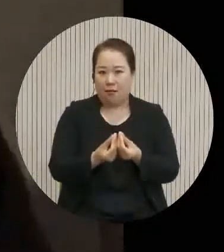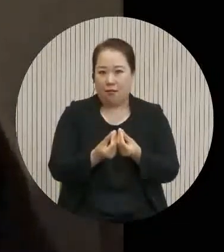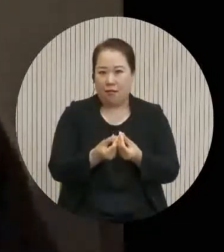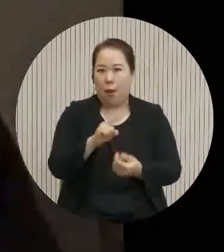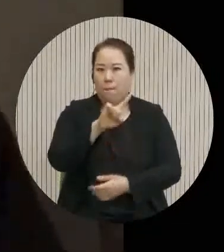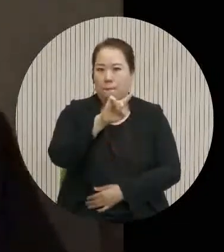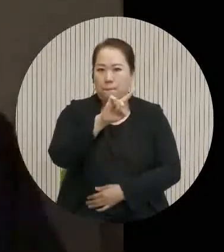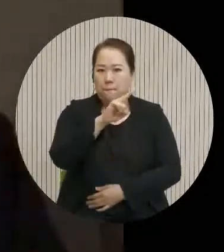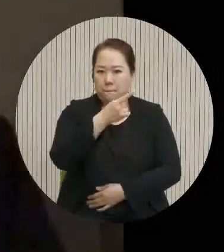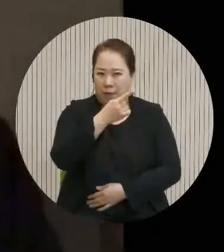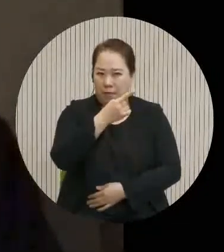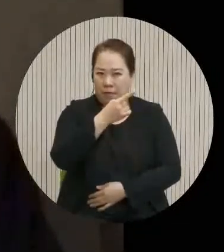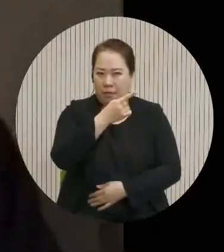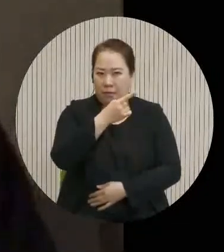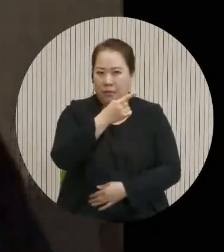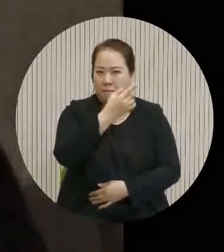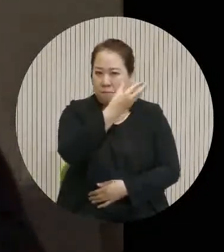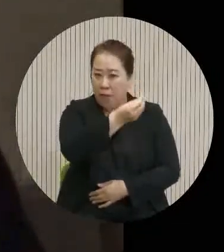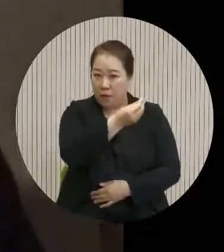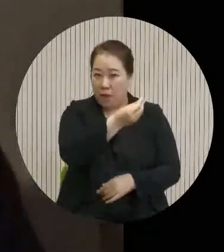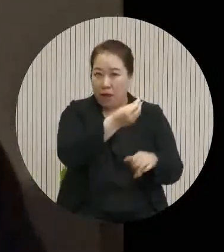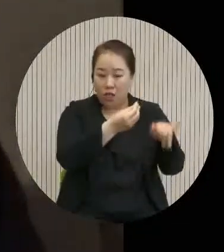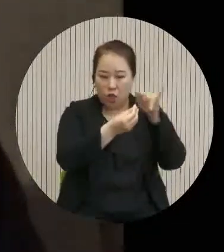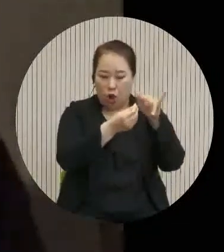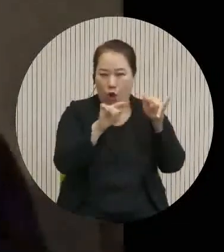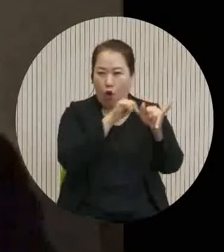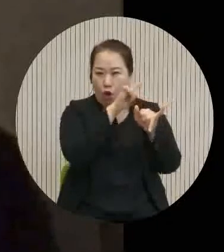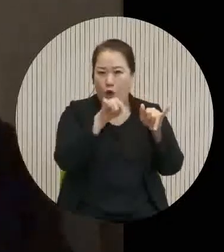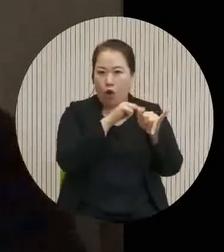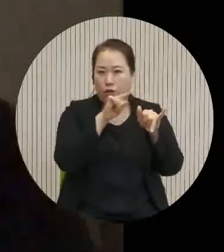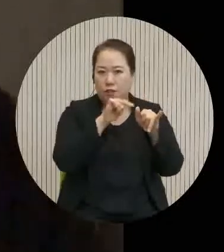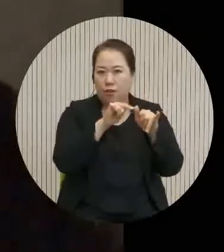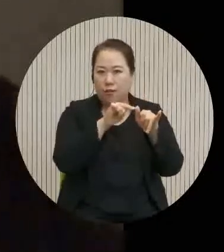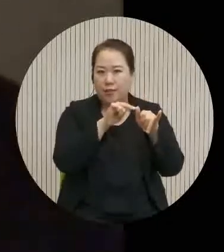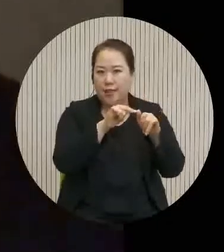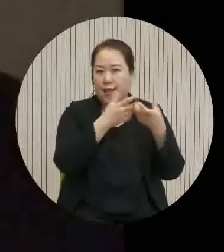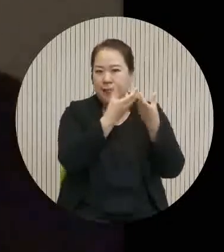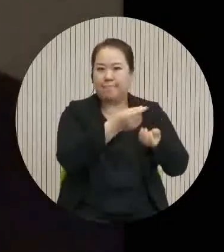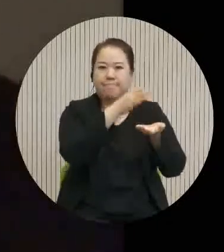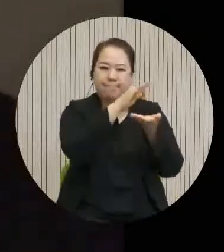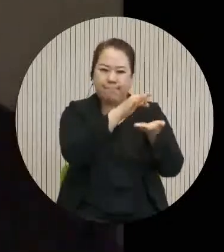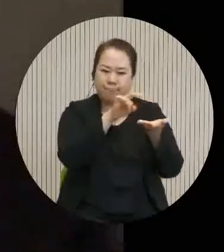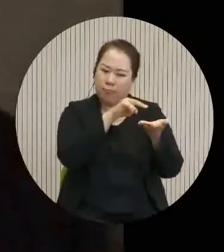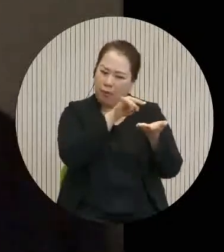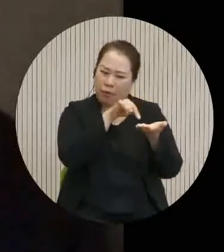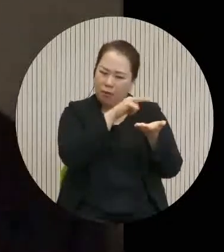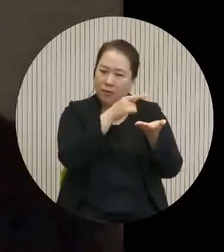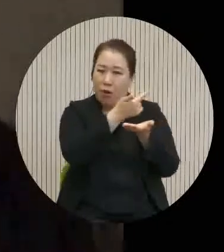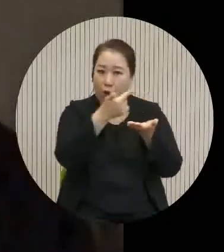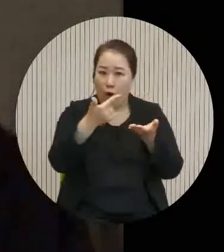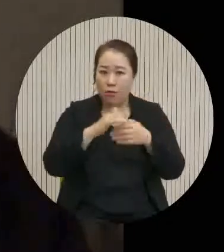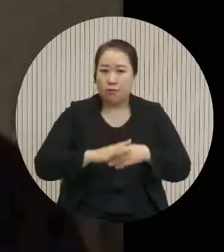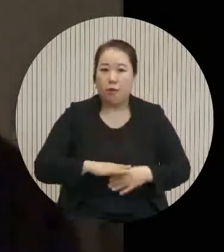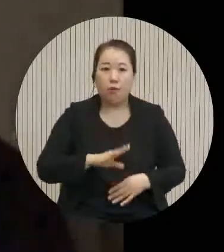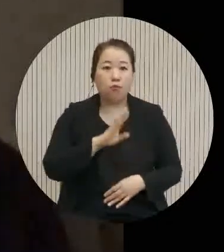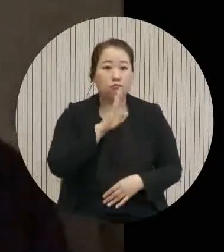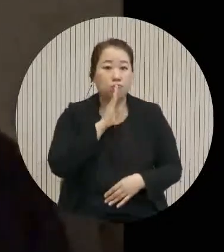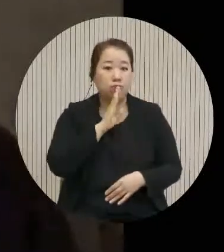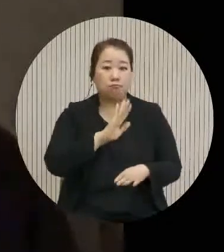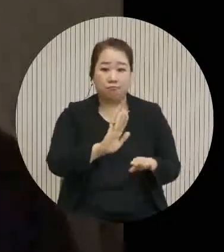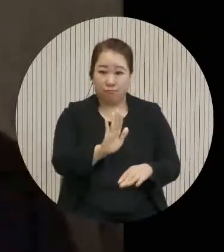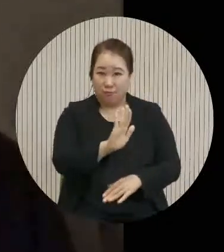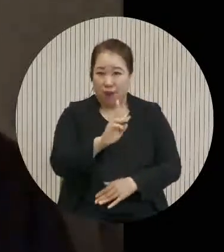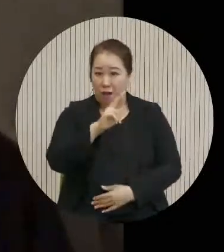examples, that does make it a more valuable hypothesis. It doesn't prove it's right. It still can be